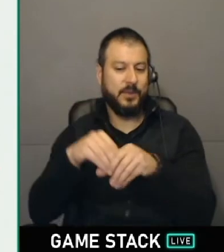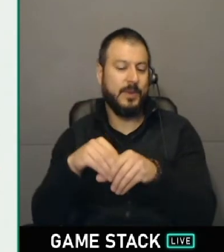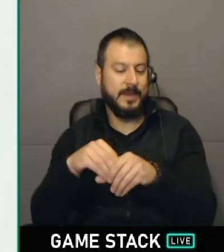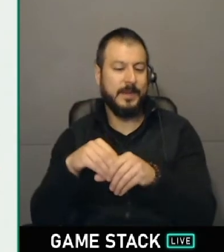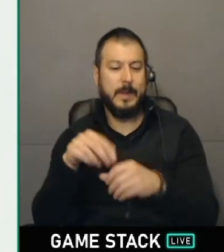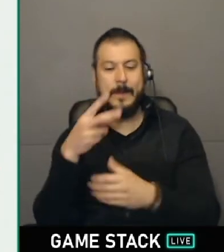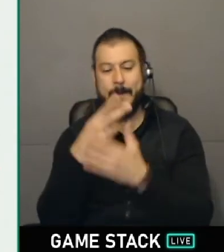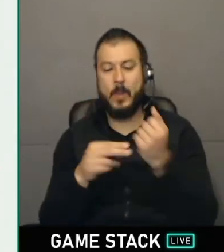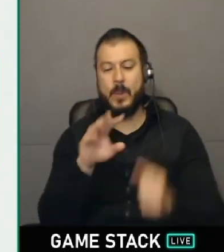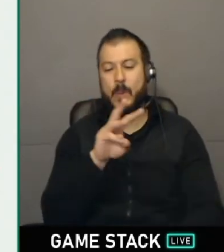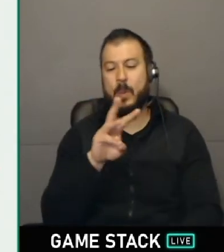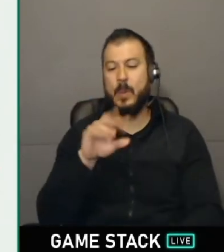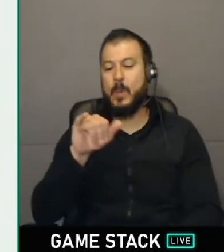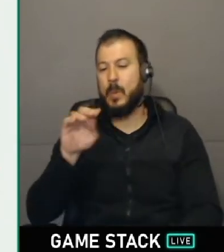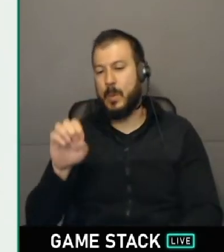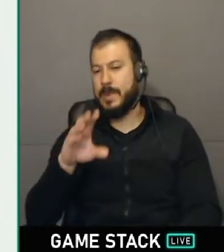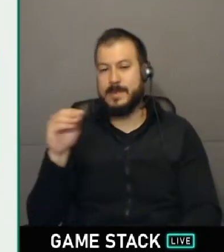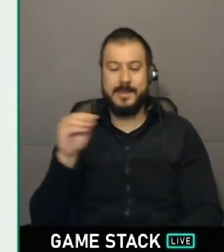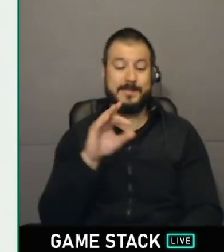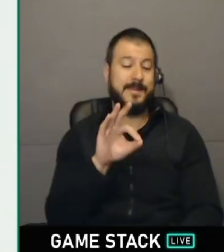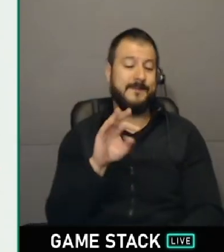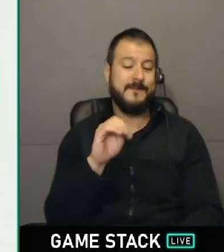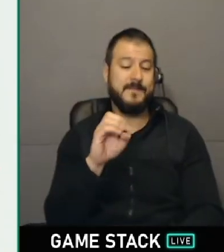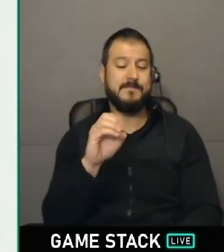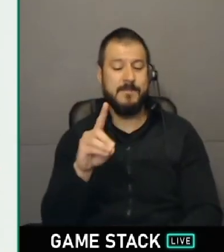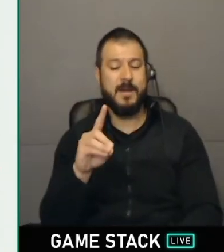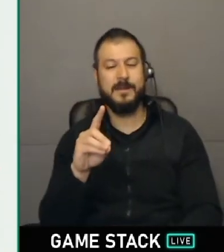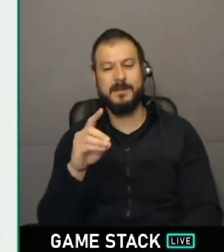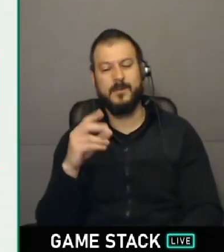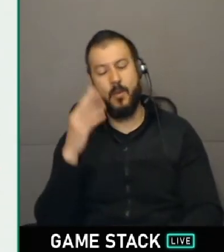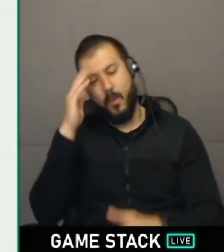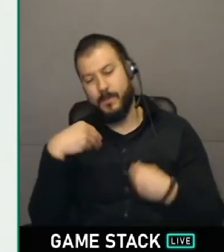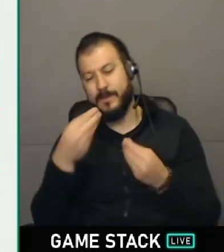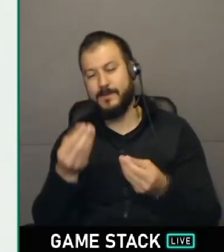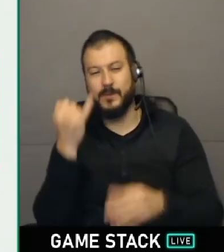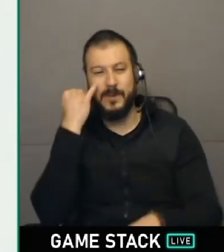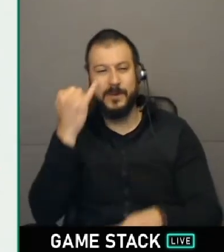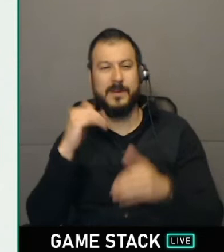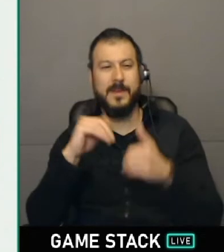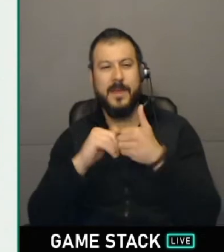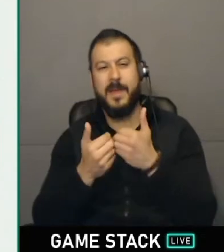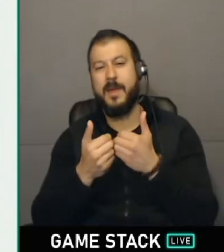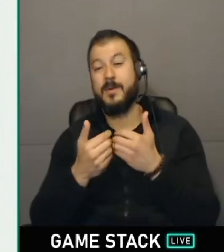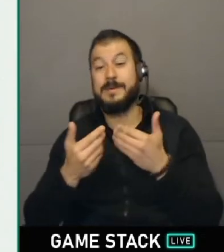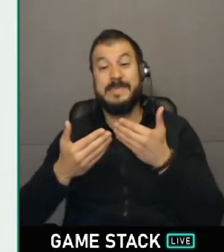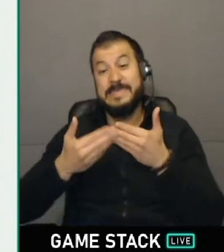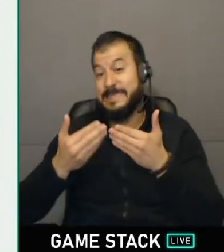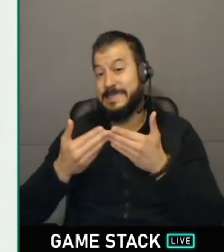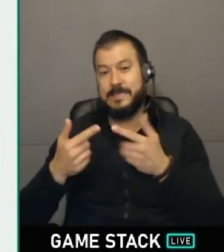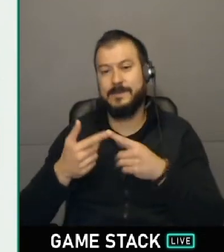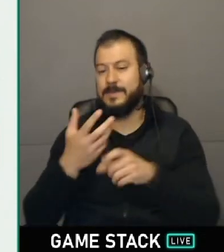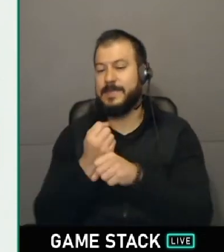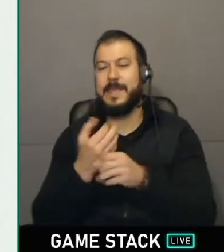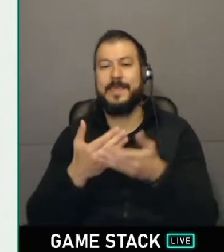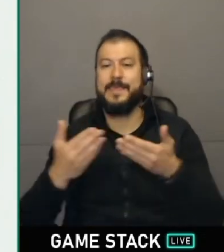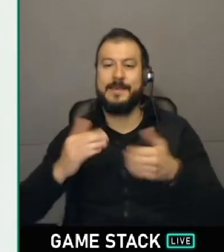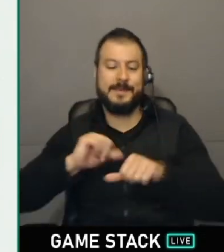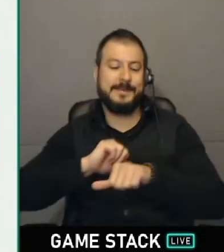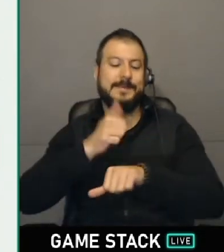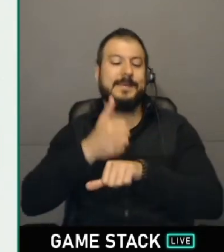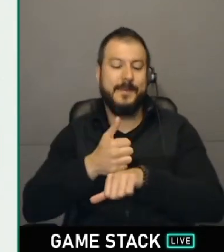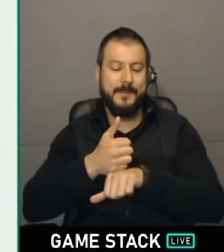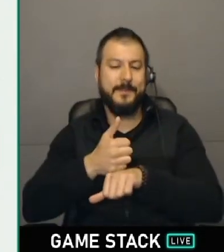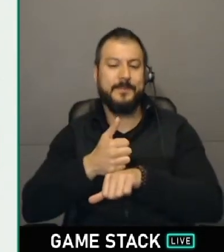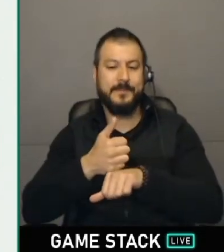WISE and FMOD Studio. Hopefully that gives you an idea of how easy it is to get things set up.